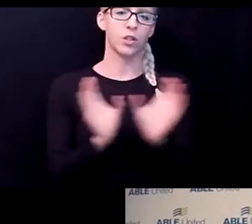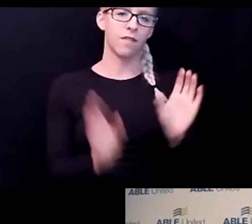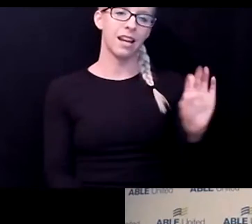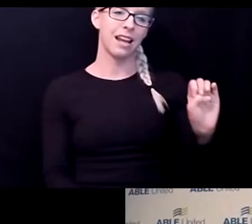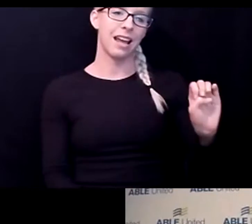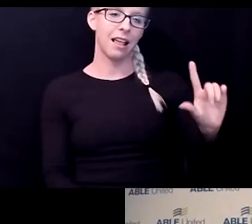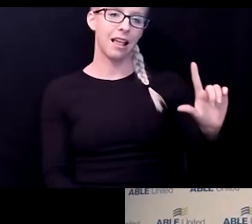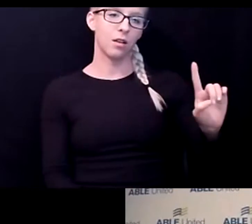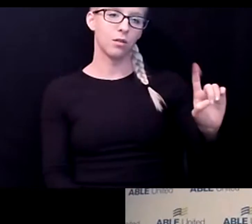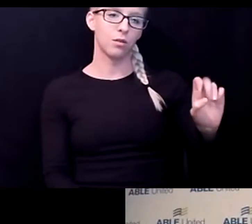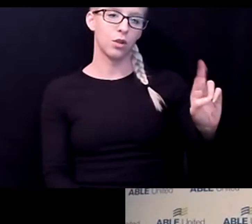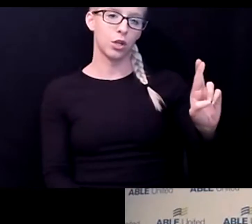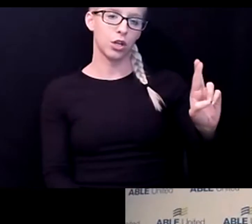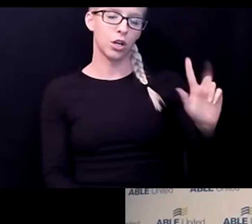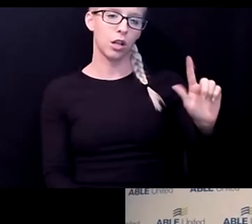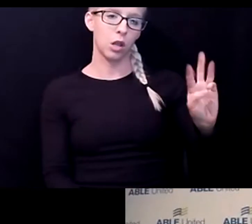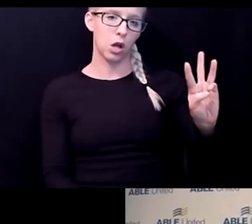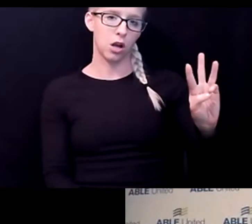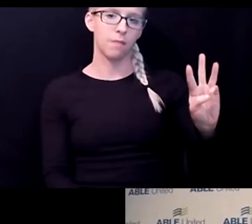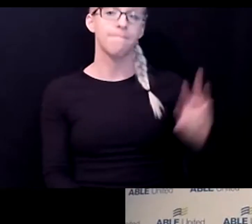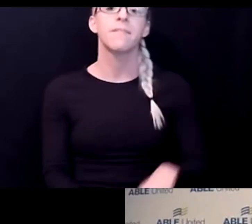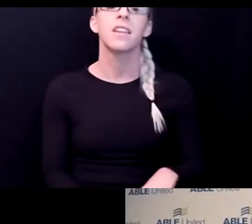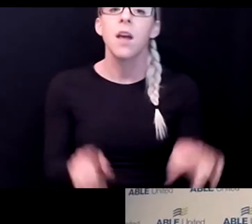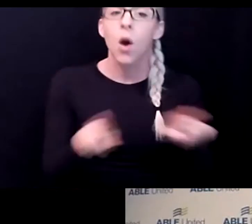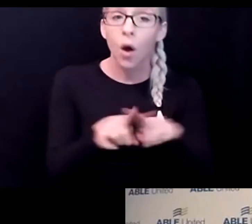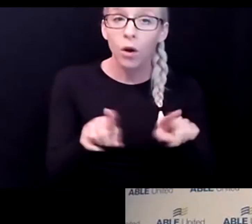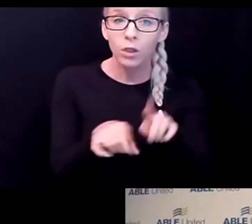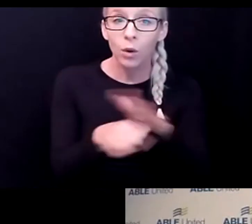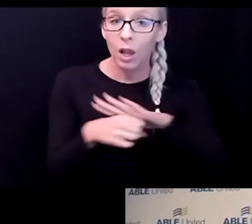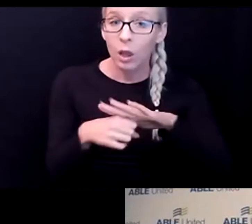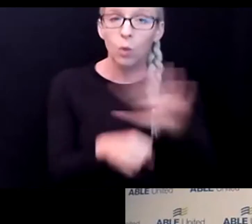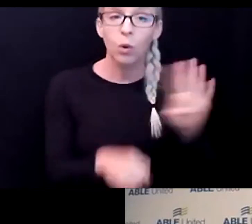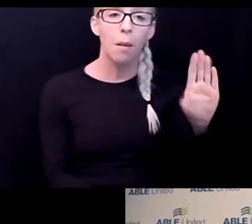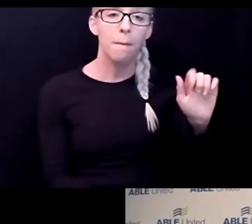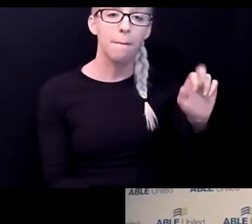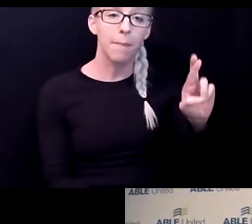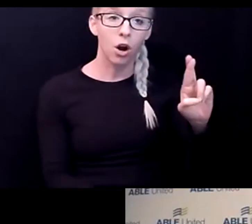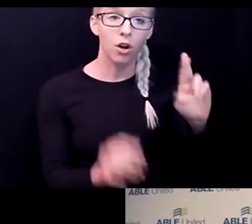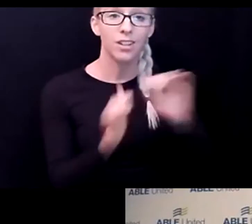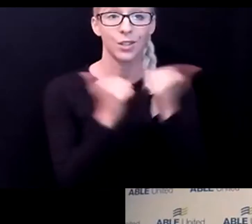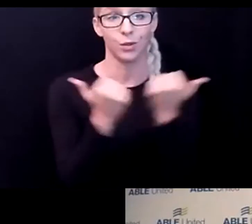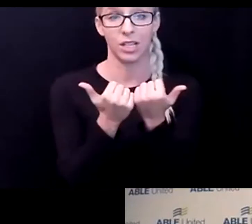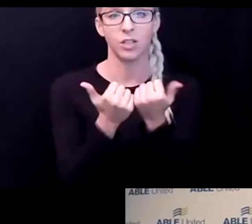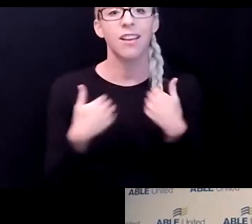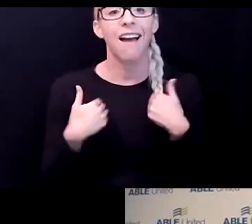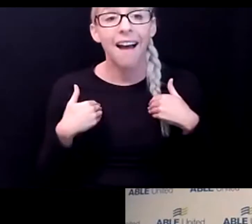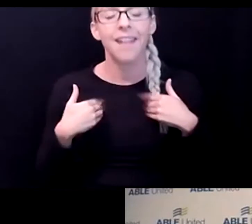every county normally has their local bar association that also has a attorney referral option.